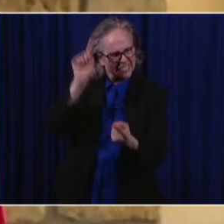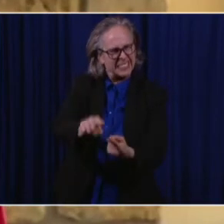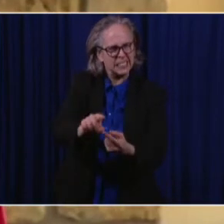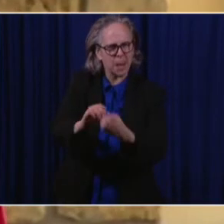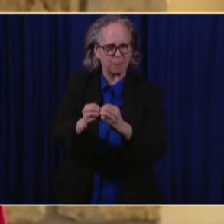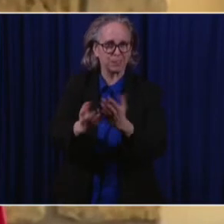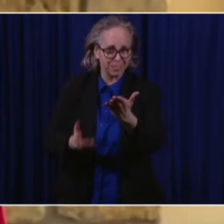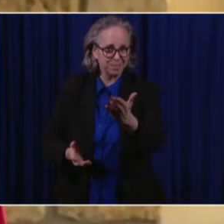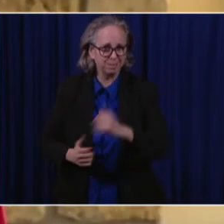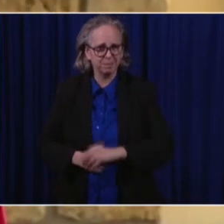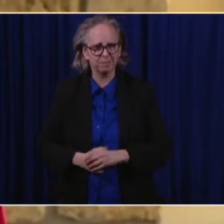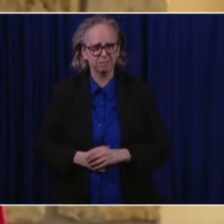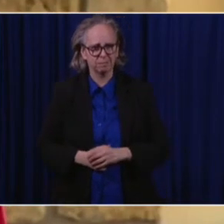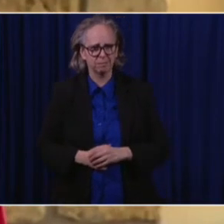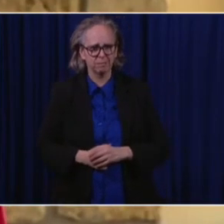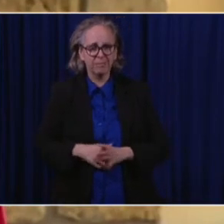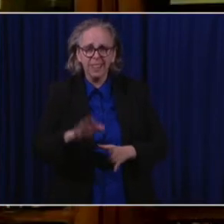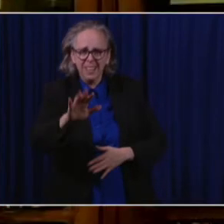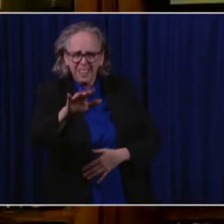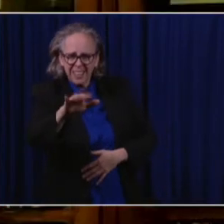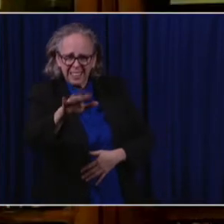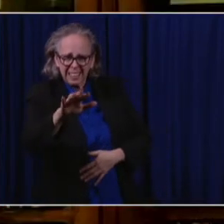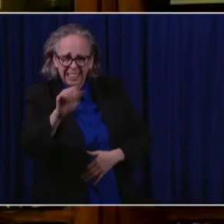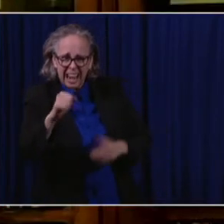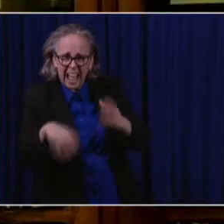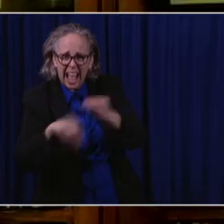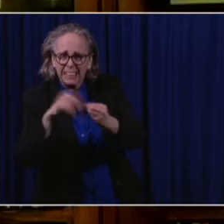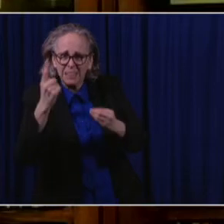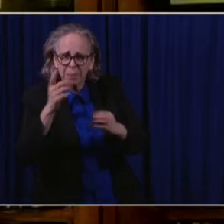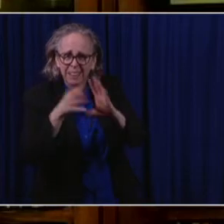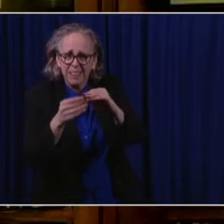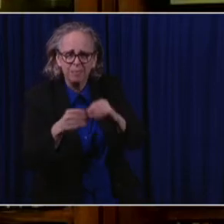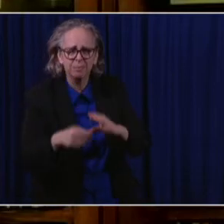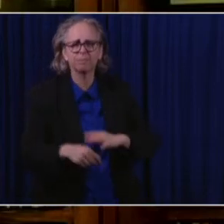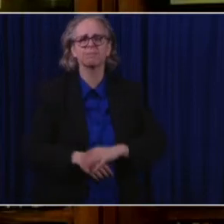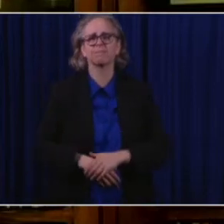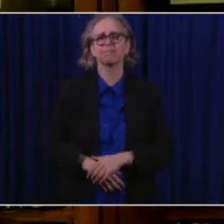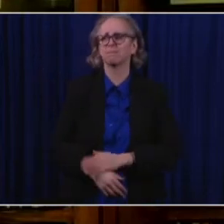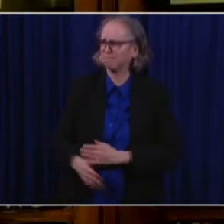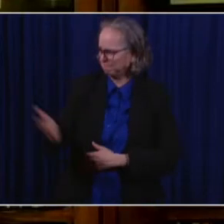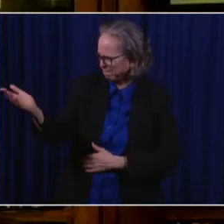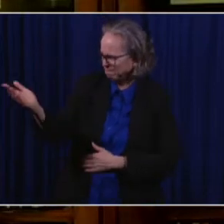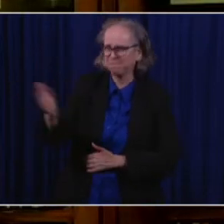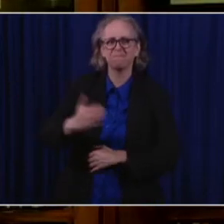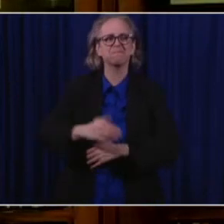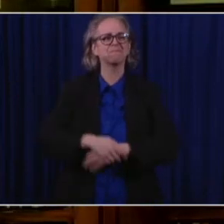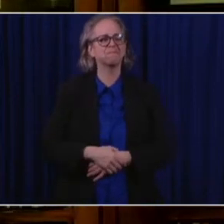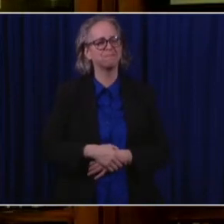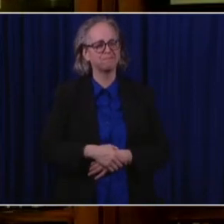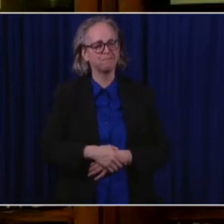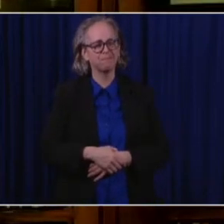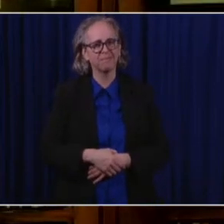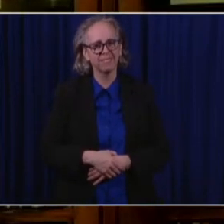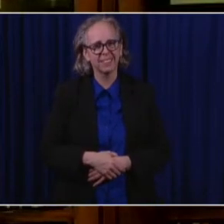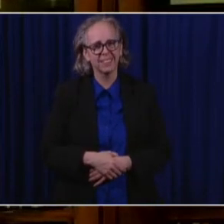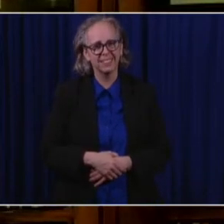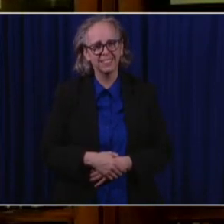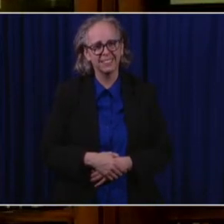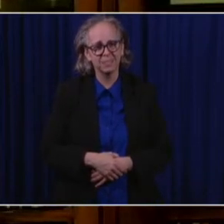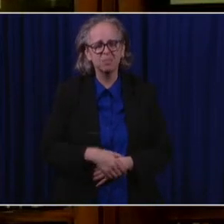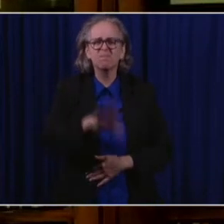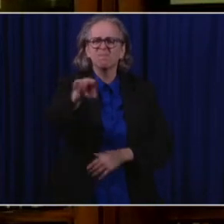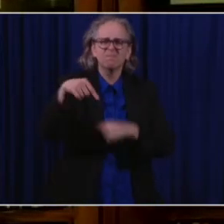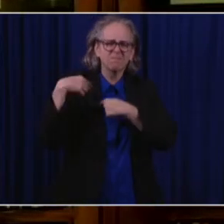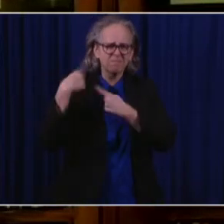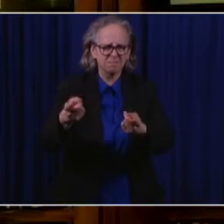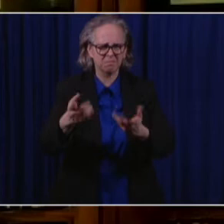Governor, can I add something on that? Sure. So one of the calls that you had with local county leadership, school